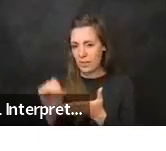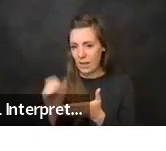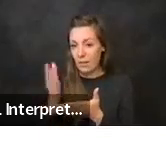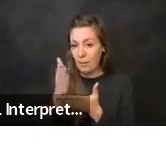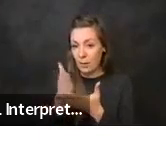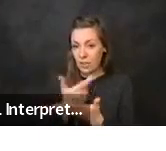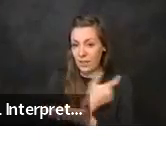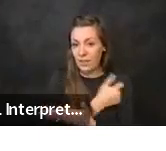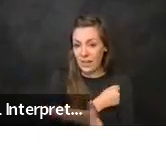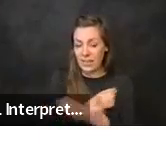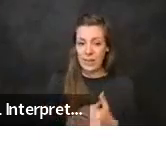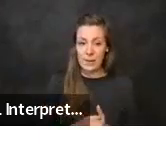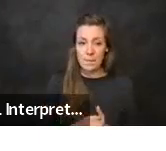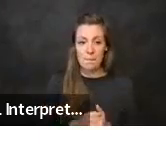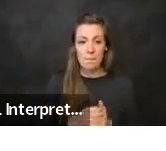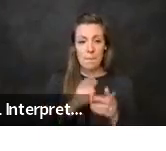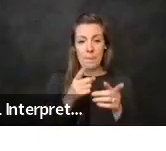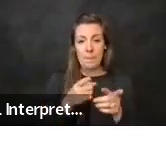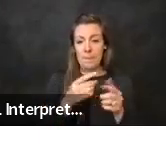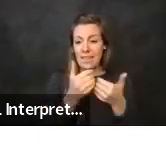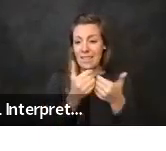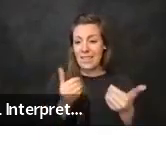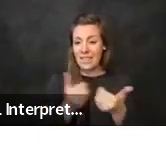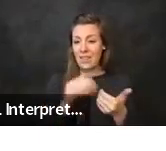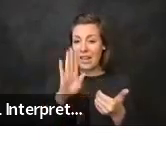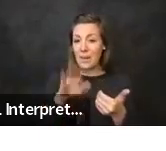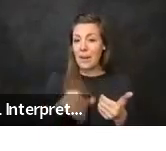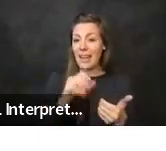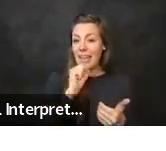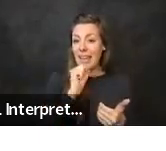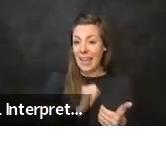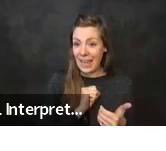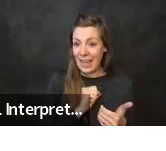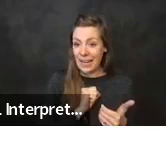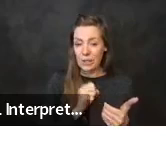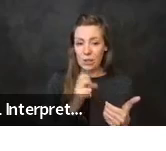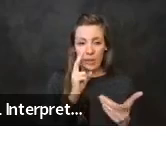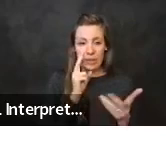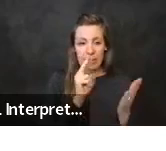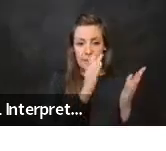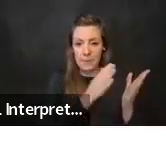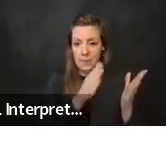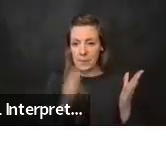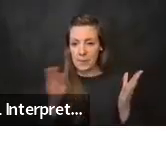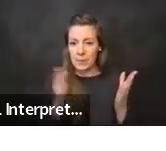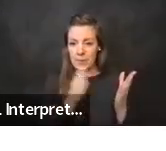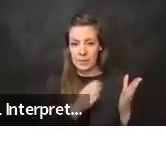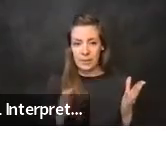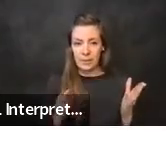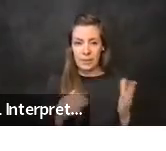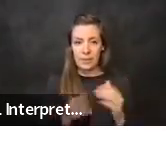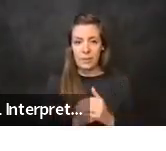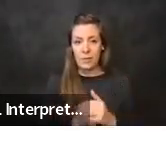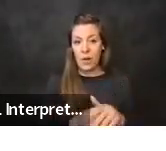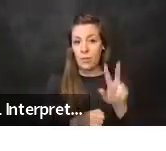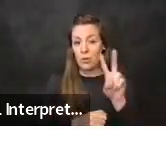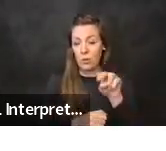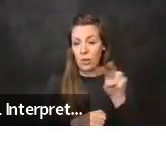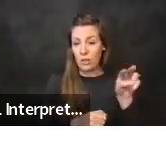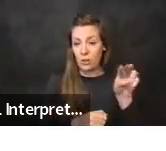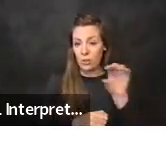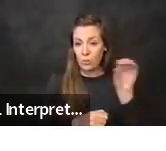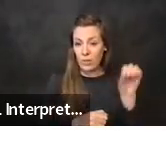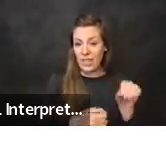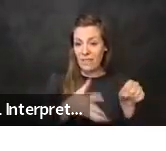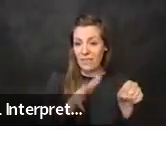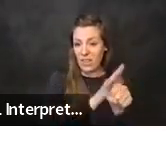Looking by age group, we can see that the proportion of residents fully vaccinated by age group ranges from 22%